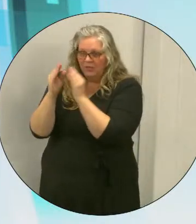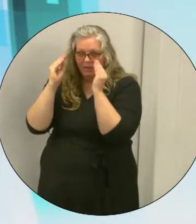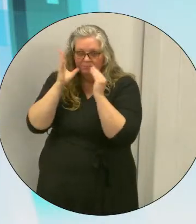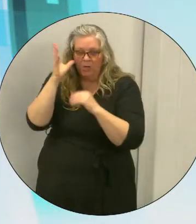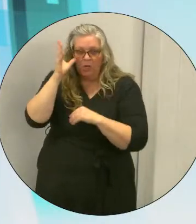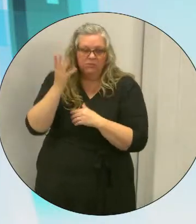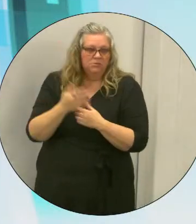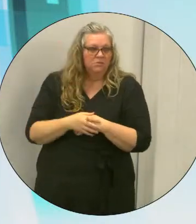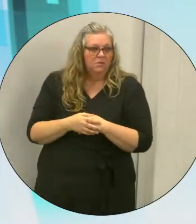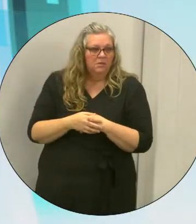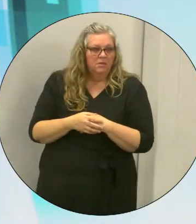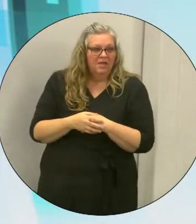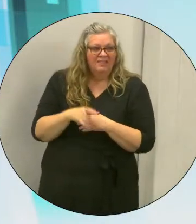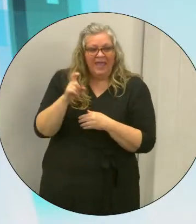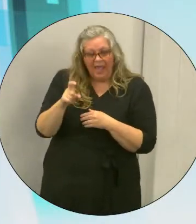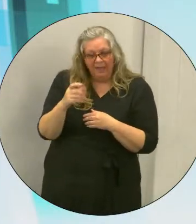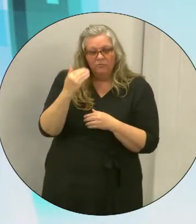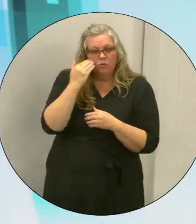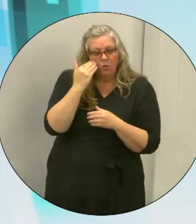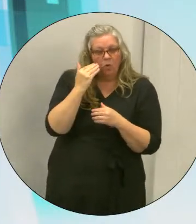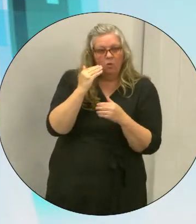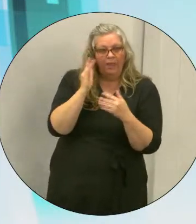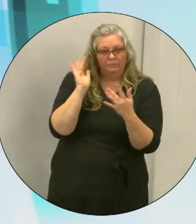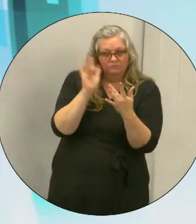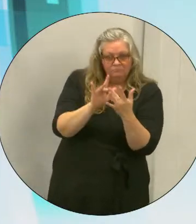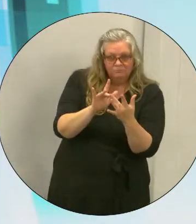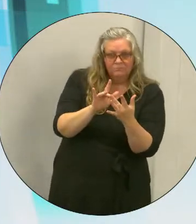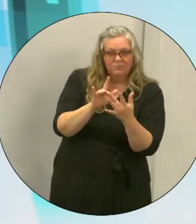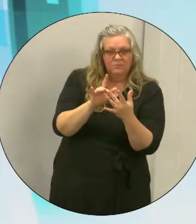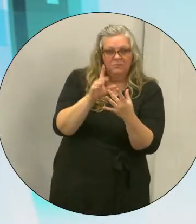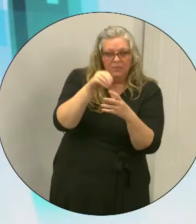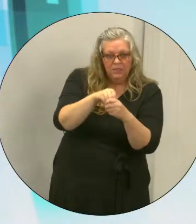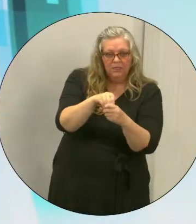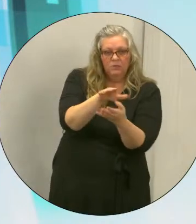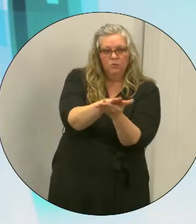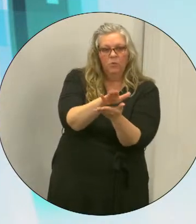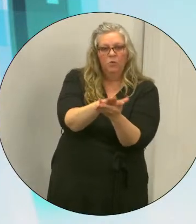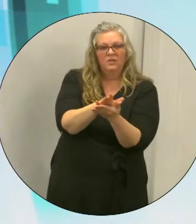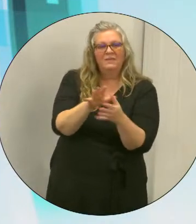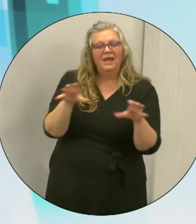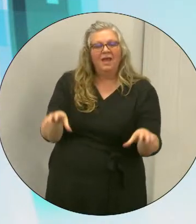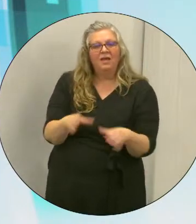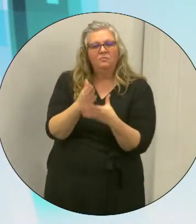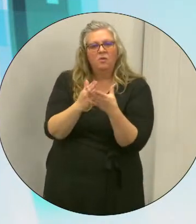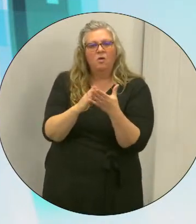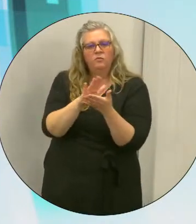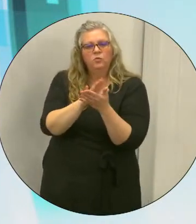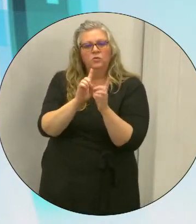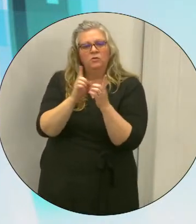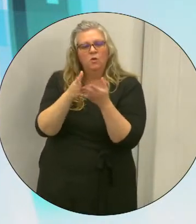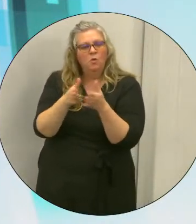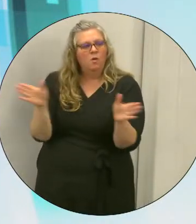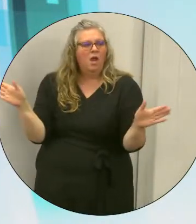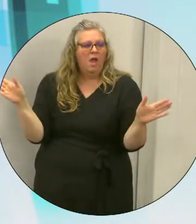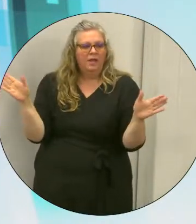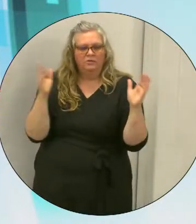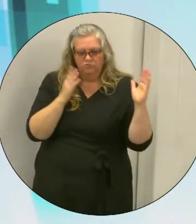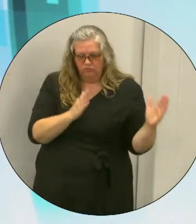understand the need to feel the pulse of the schools and be an active part of the development of a district-wide synergistic